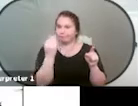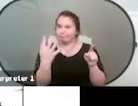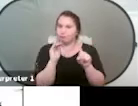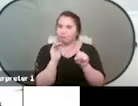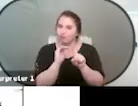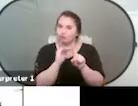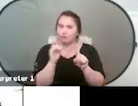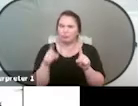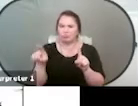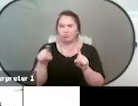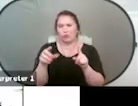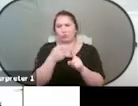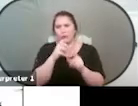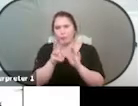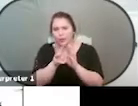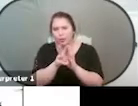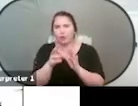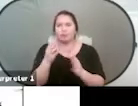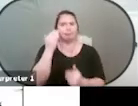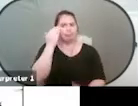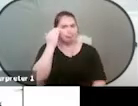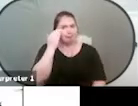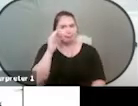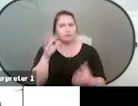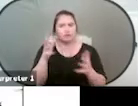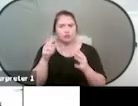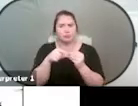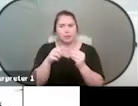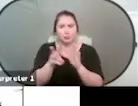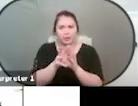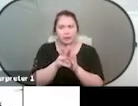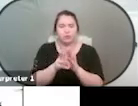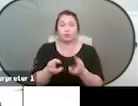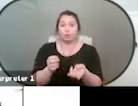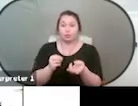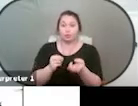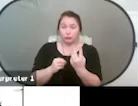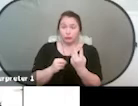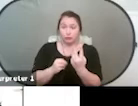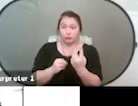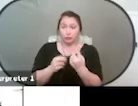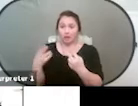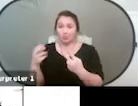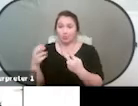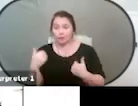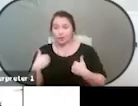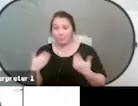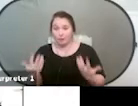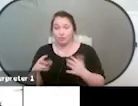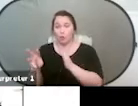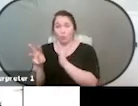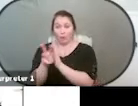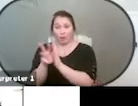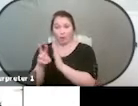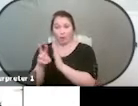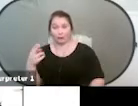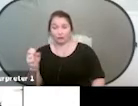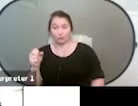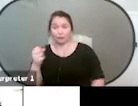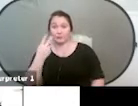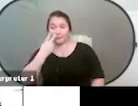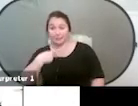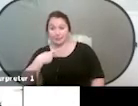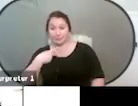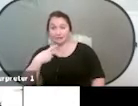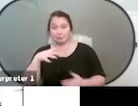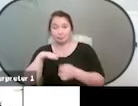from Waco and you're familiar with Waco. The 2 comprehensive high schools are Waco High School, shown here in the pink